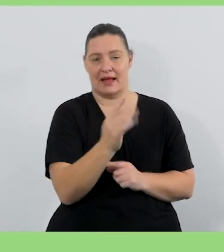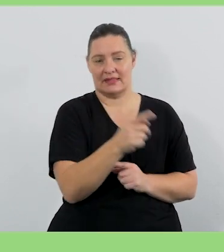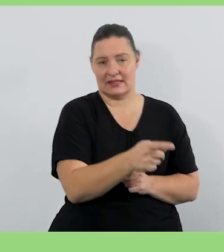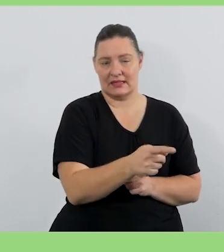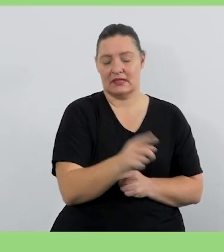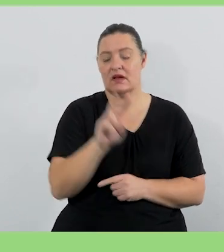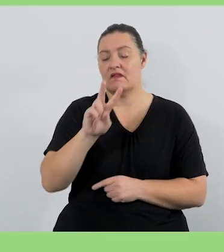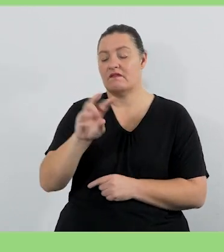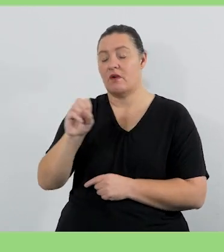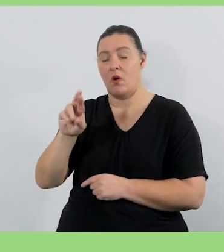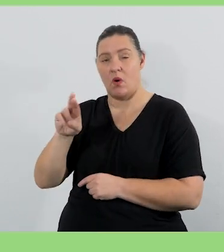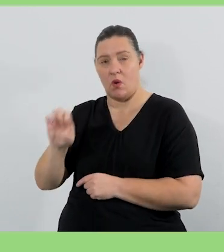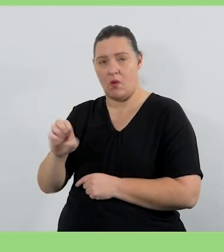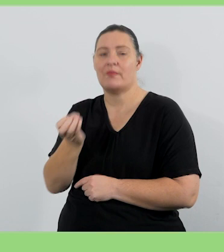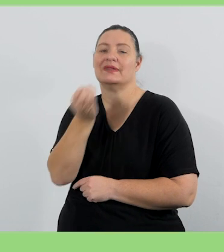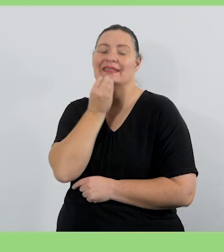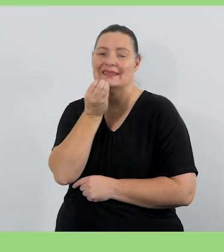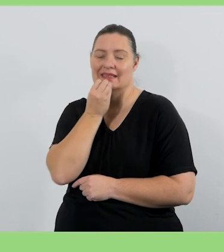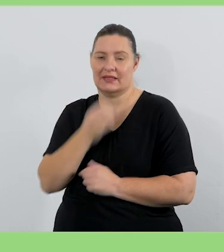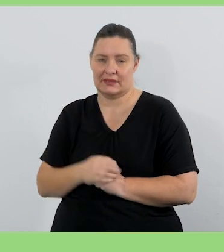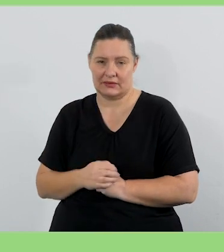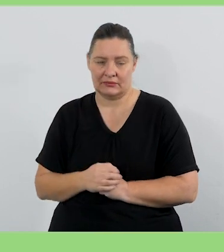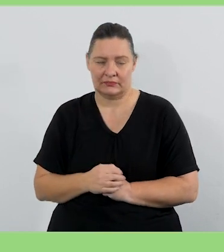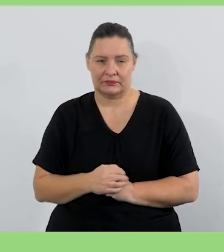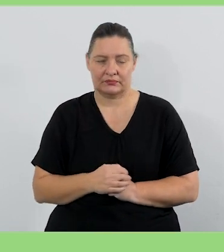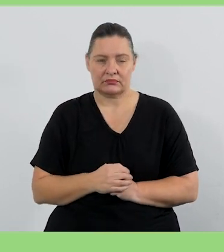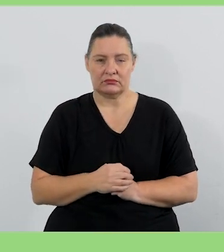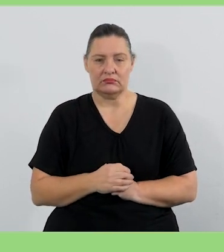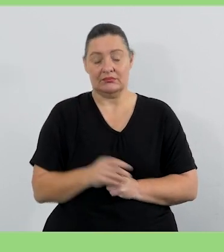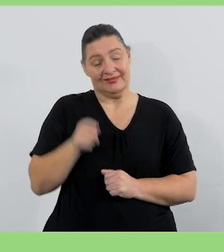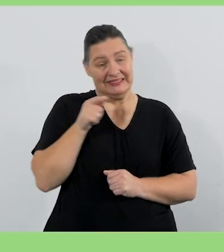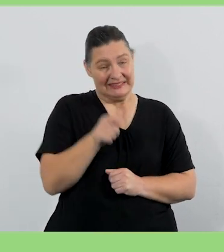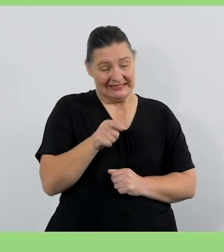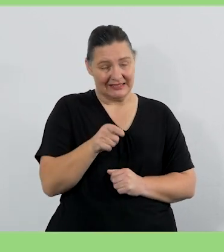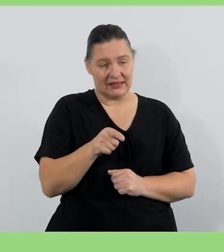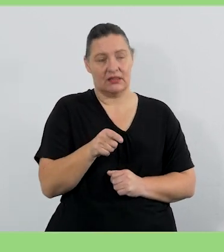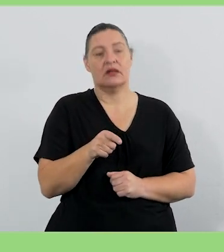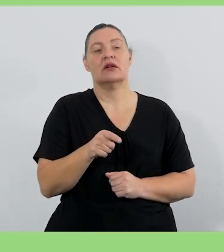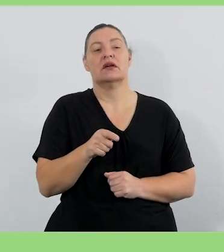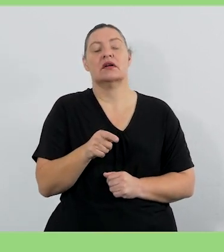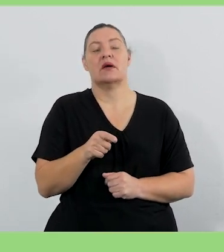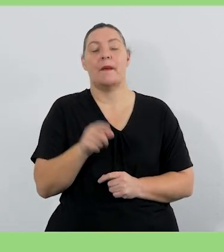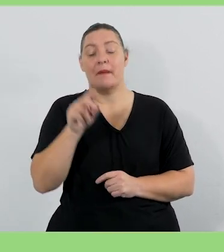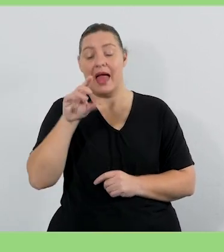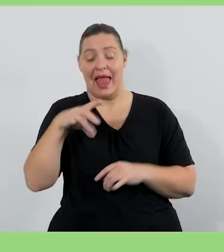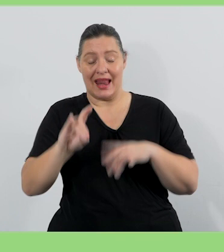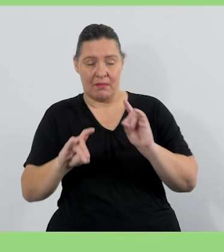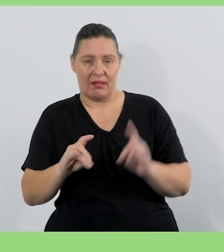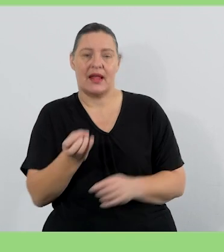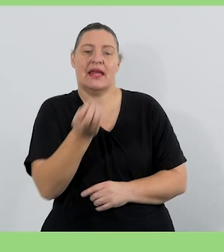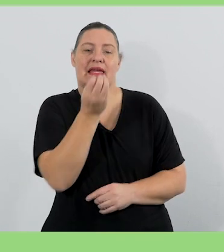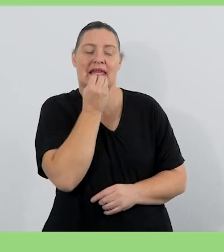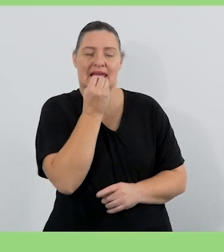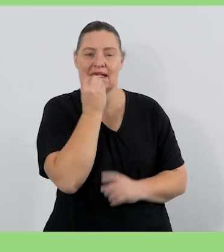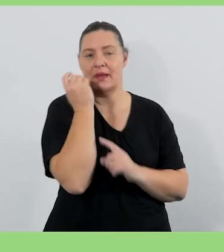and vor means to eat. So herbivores are organisms